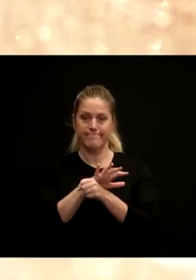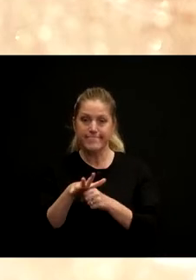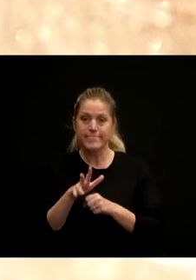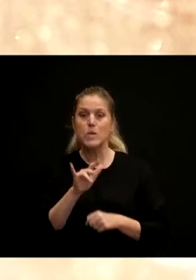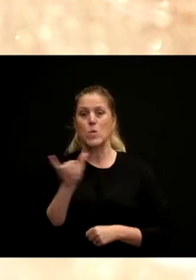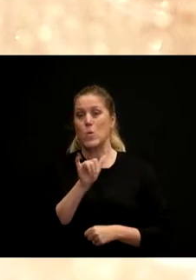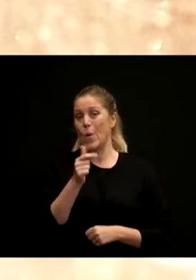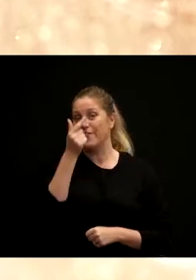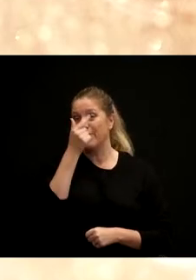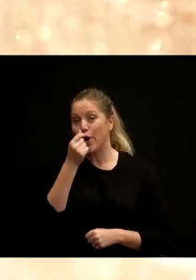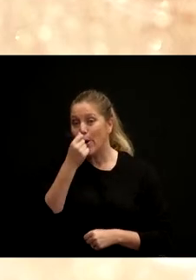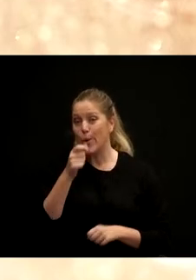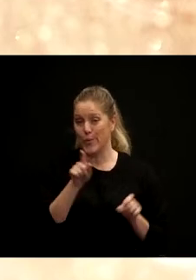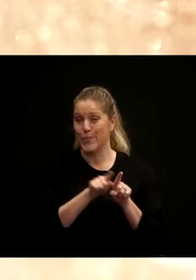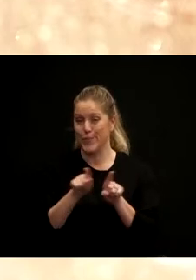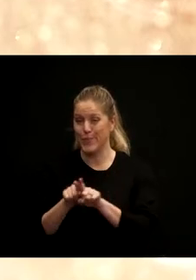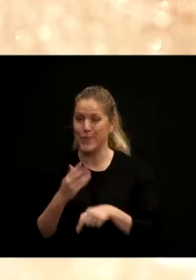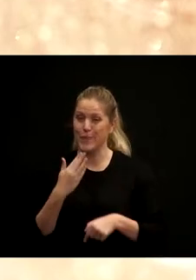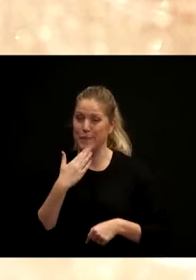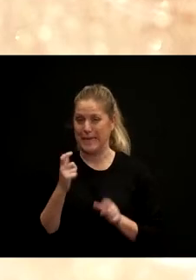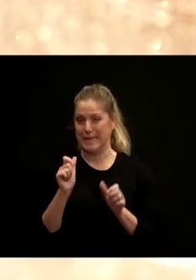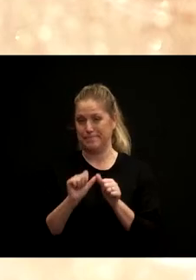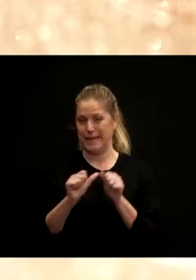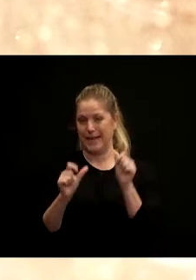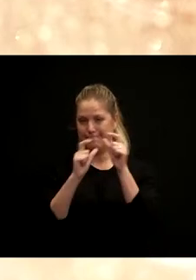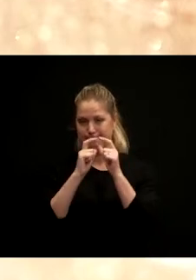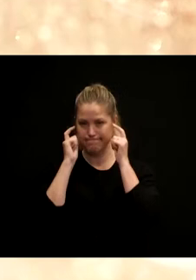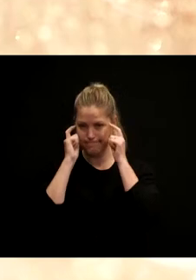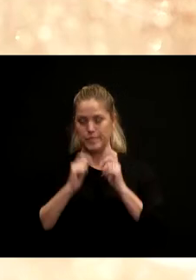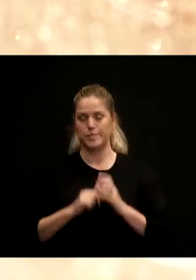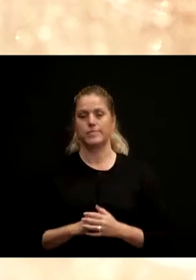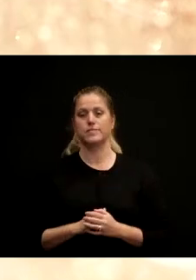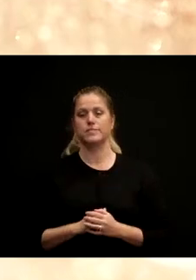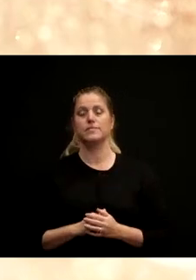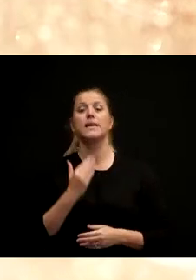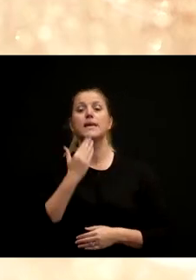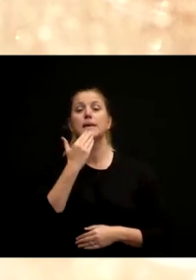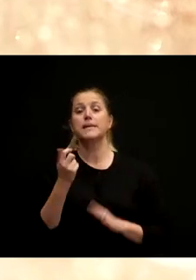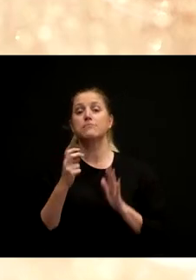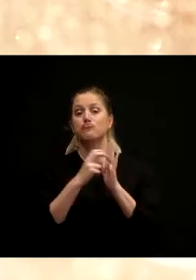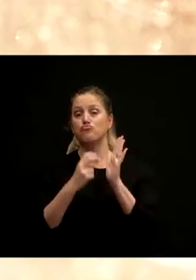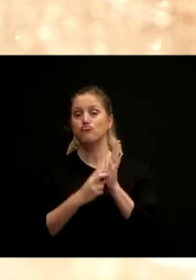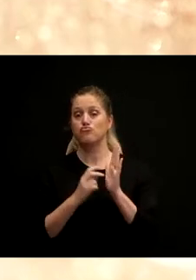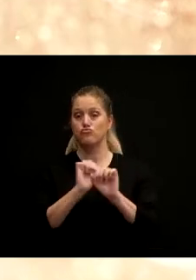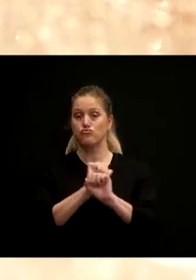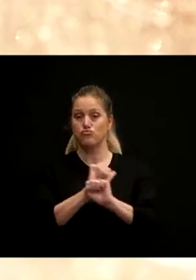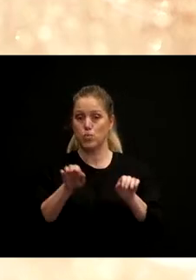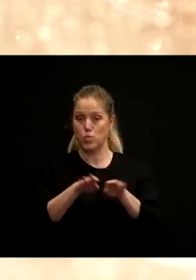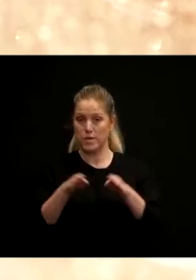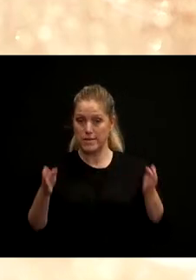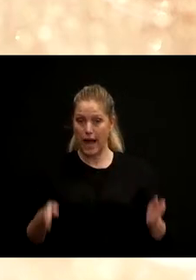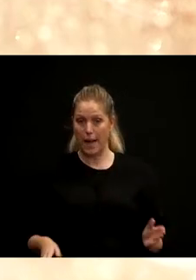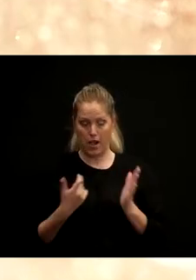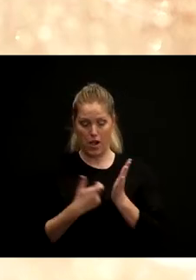Now, to commence, I ask all members to sign the attendance register located on your table, if you have not done so